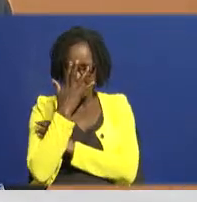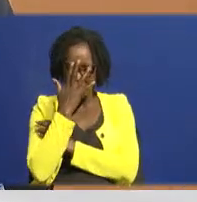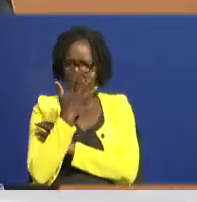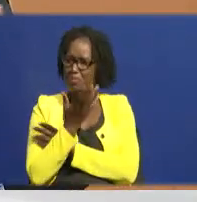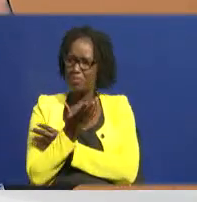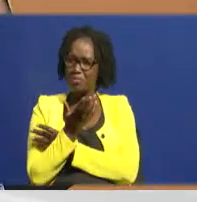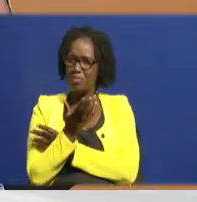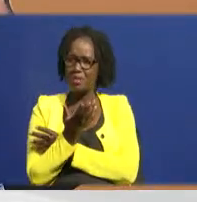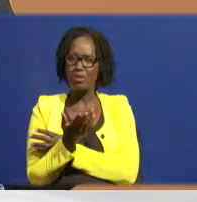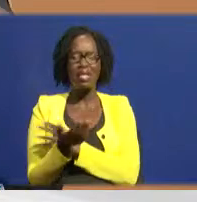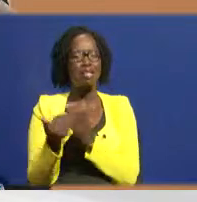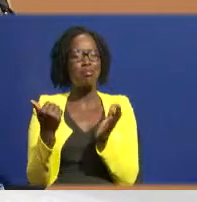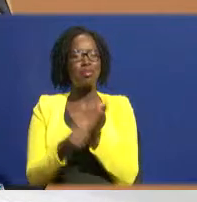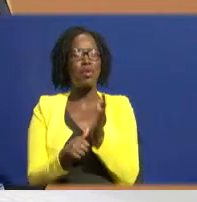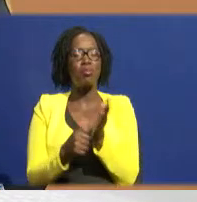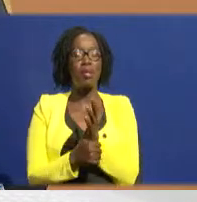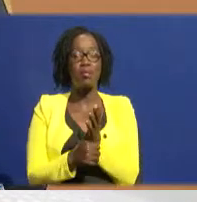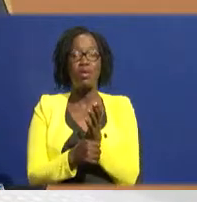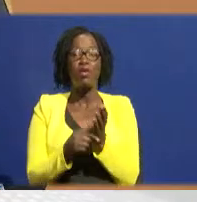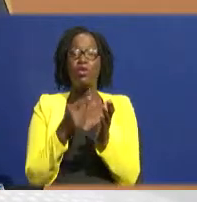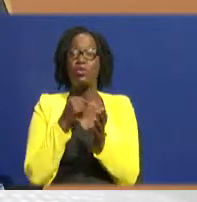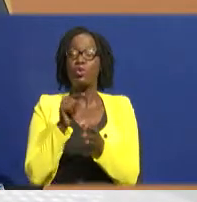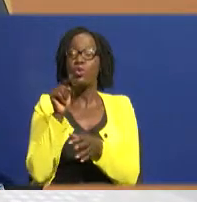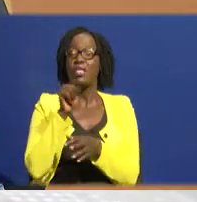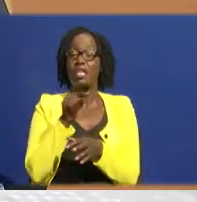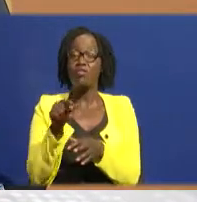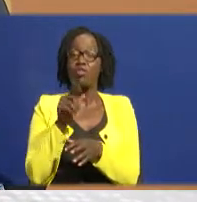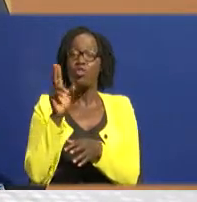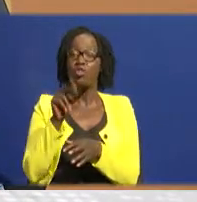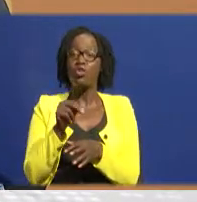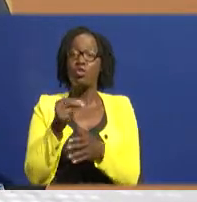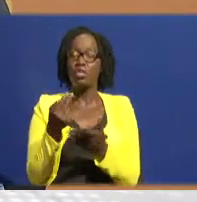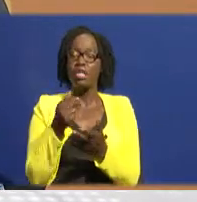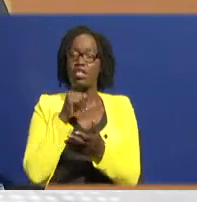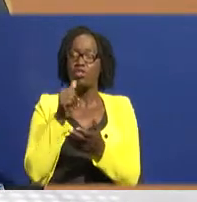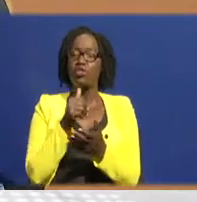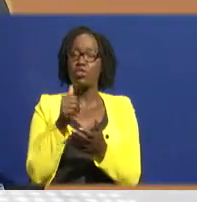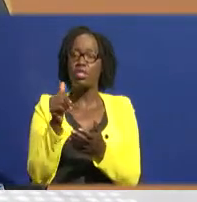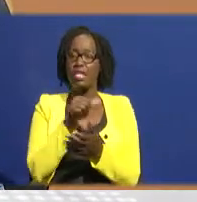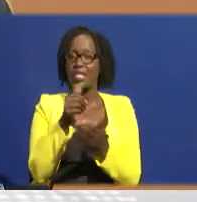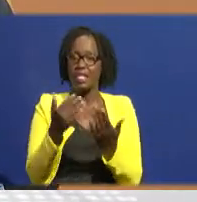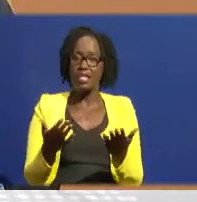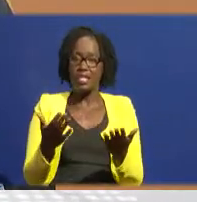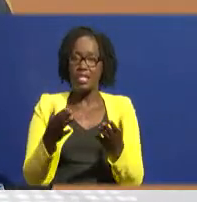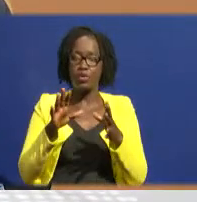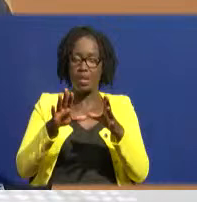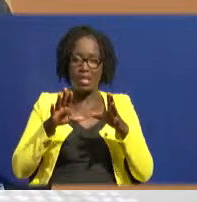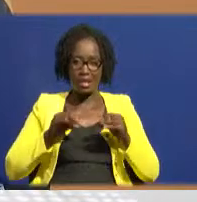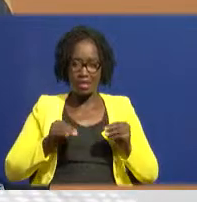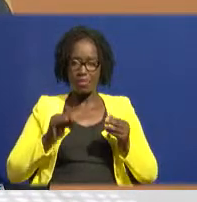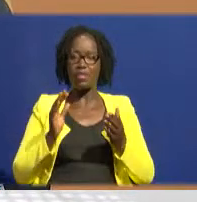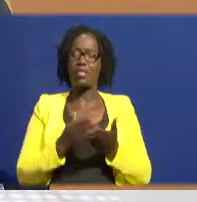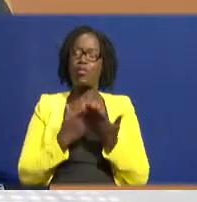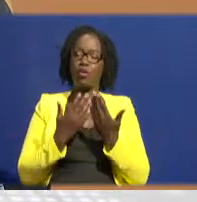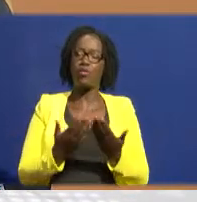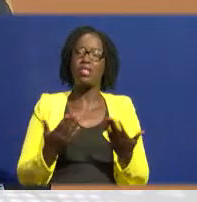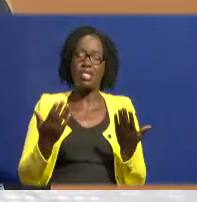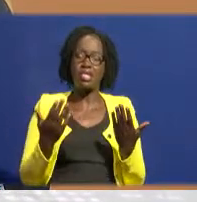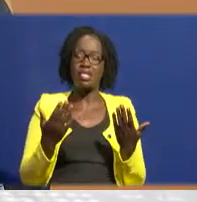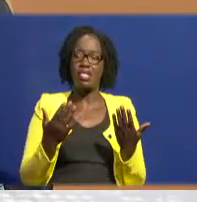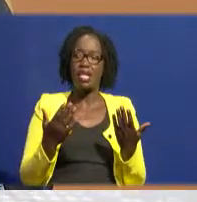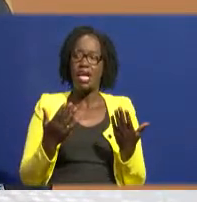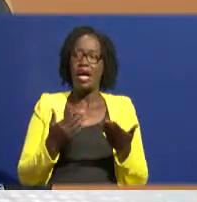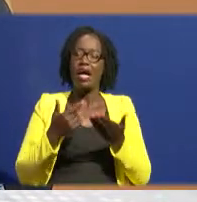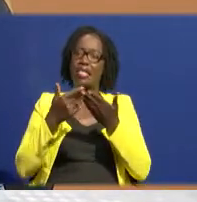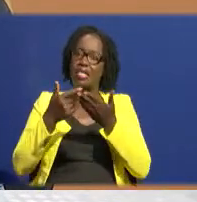was just a disaster. Mm-hmm. And therefore, it is not anything that anybody can embrace. And therefore, it is some of the things and